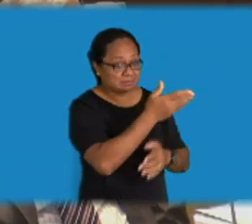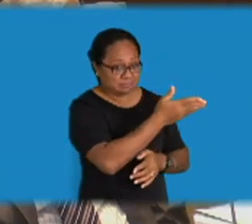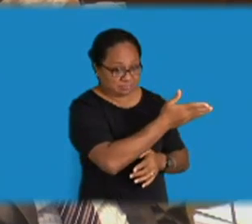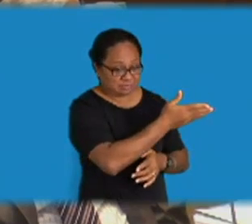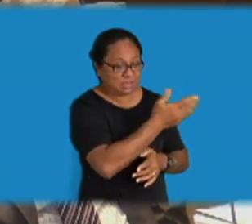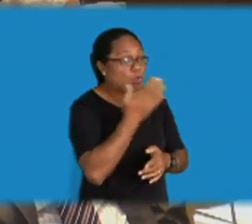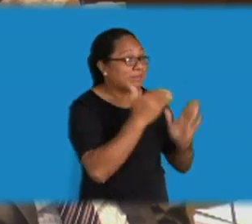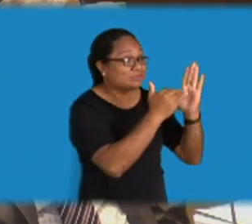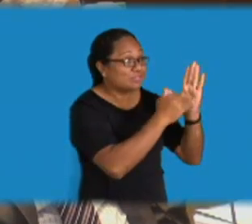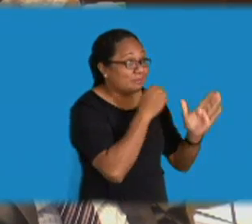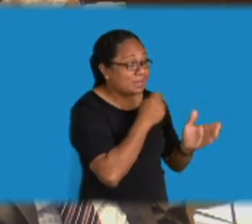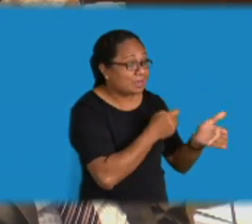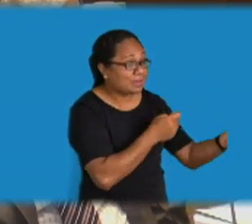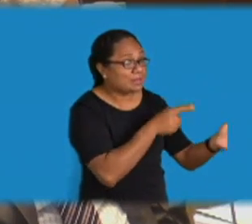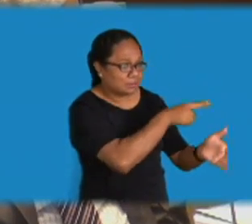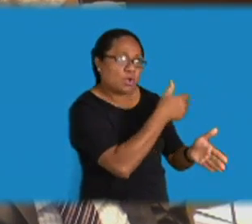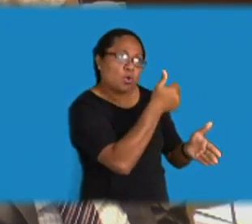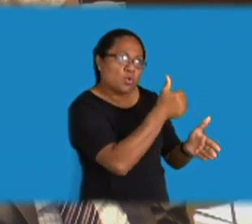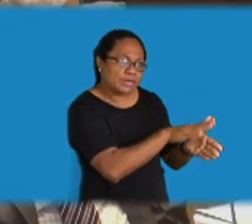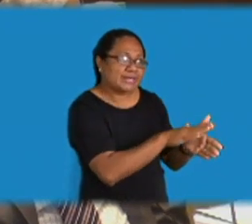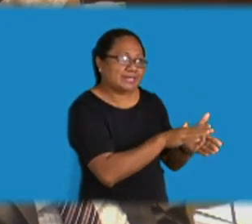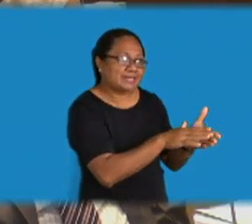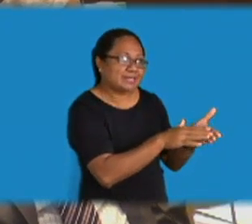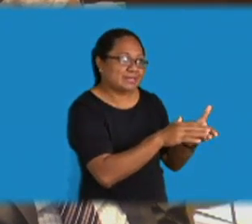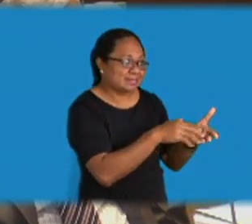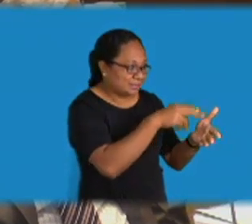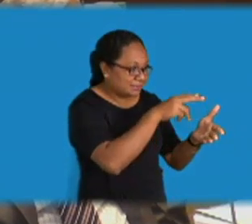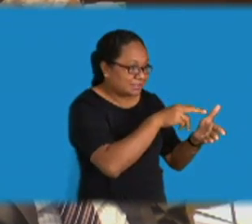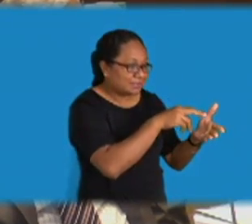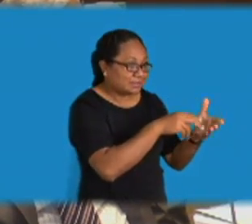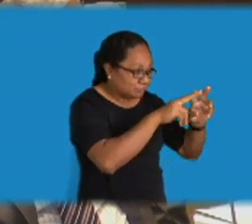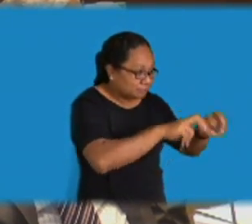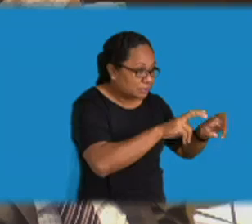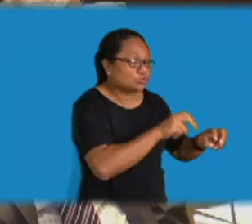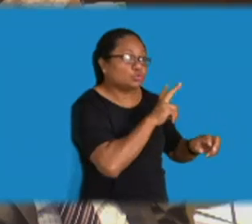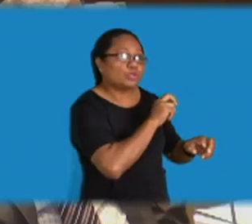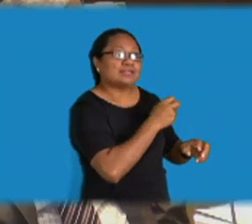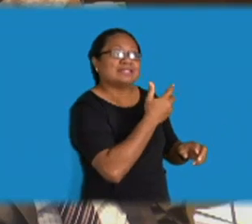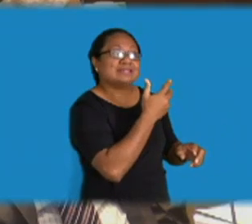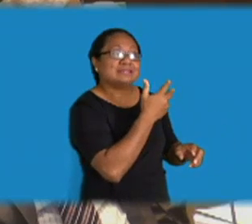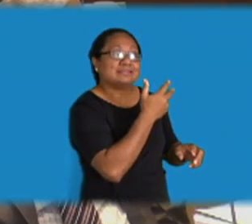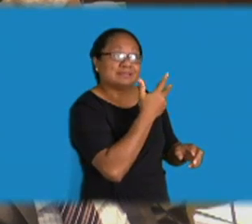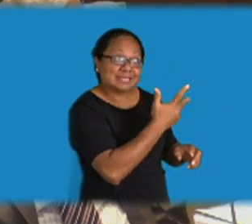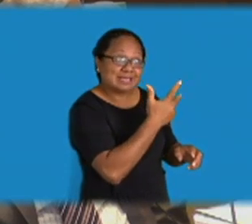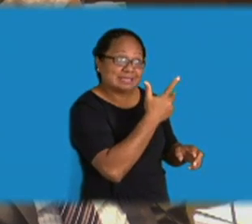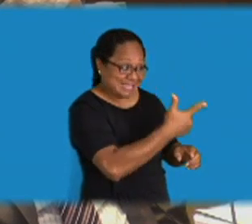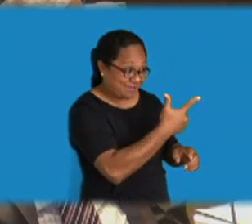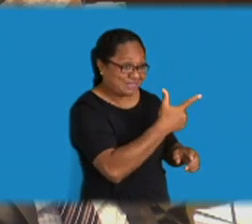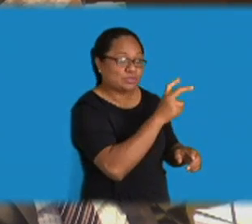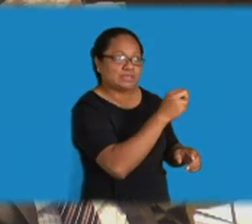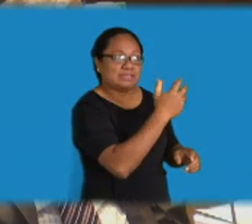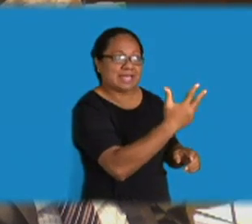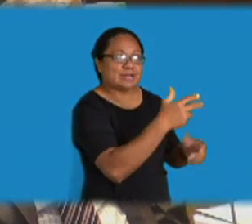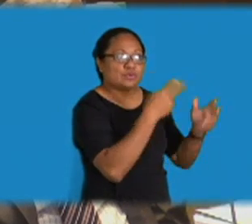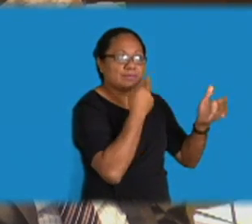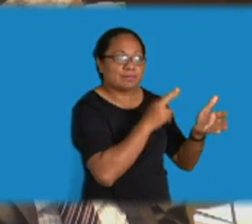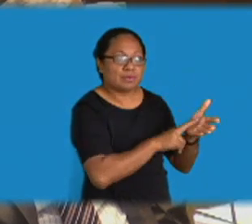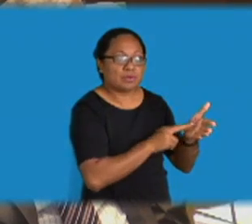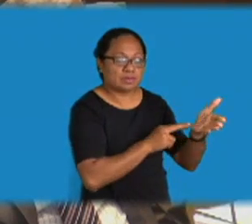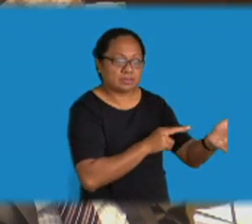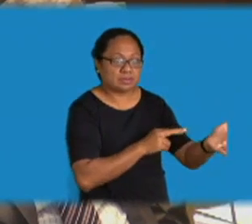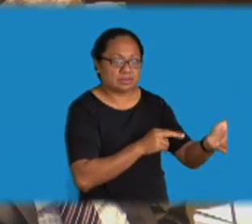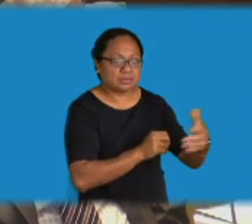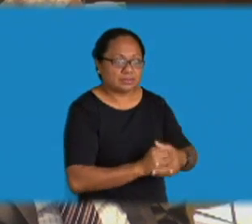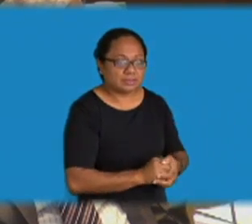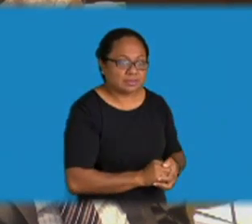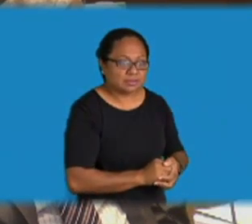has dealt with the 2007-2009 reports that were also looked at by the former Public Accounts Committee that are set under regulations?